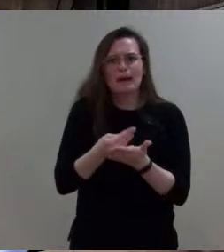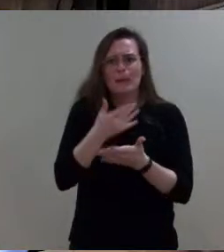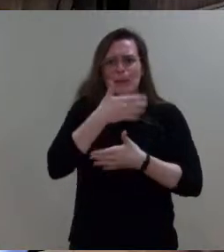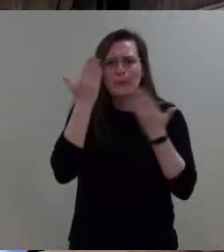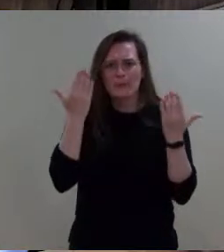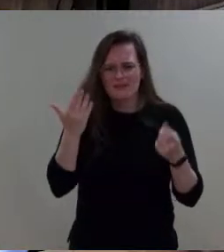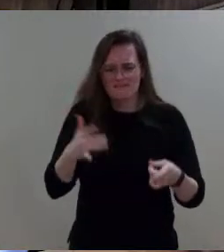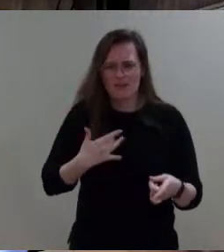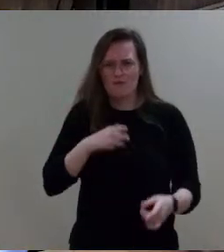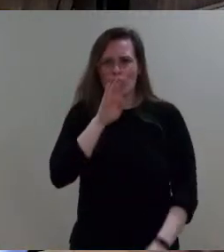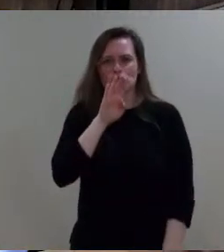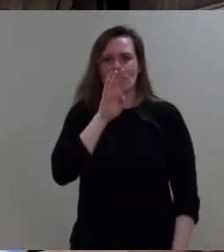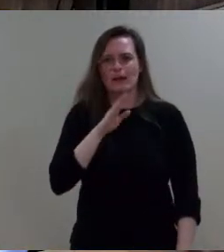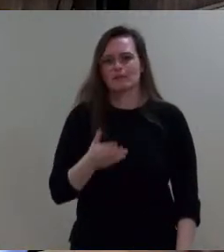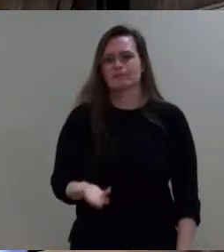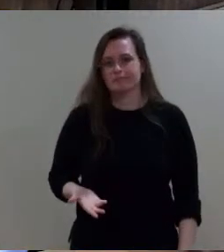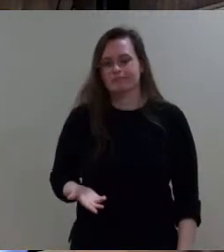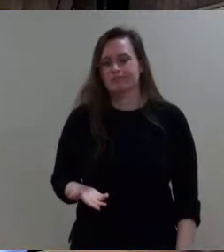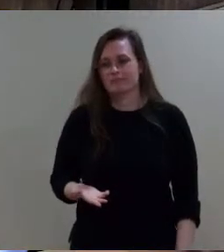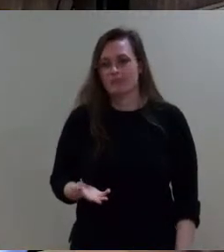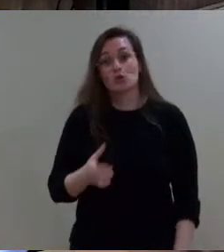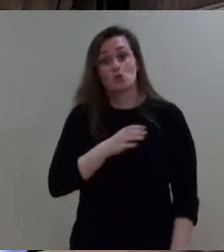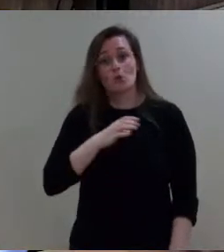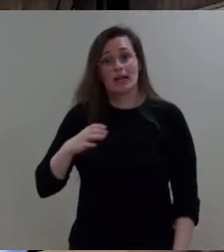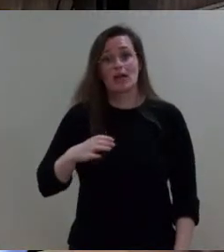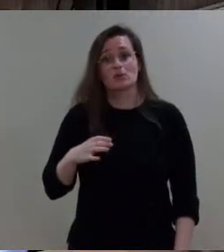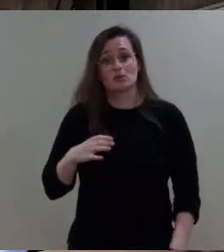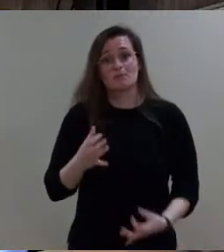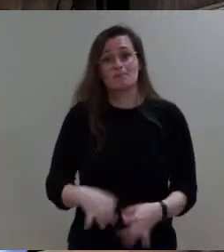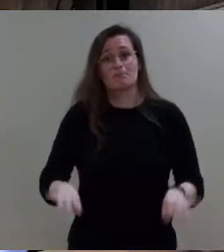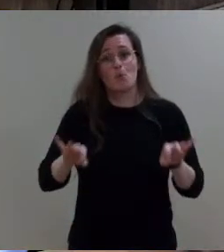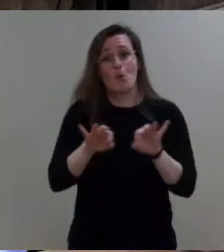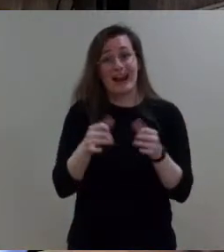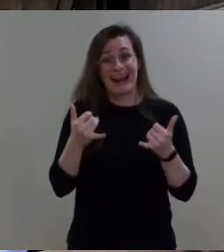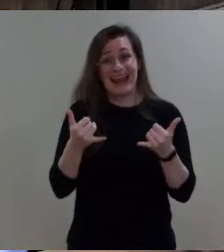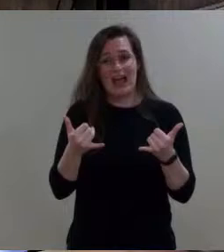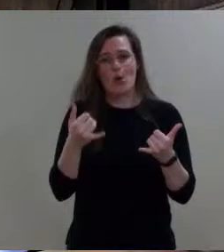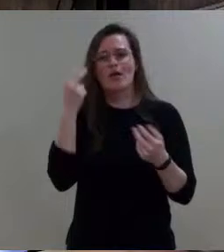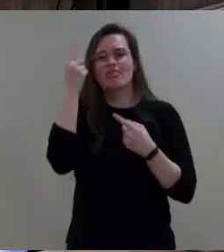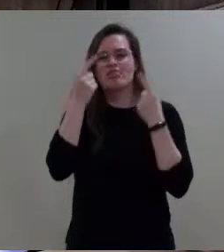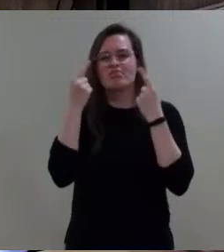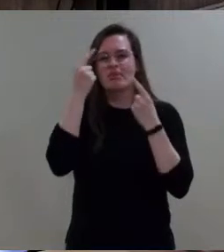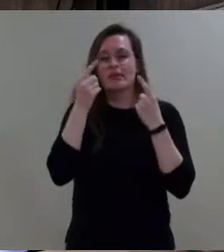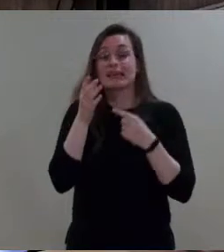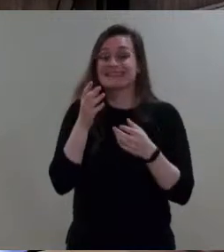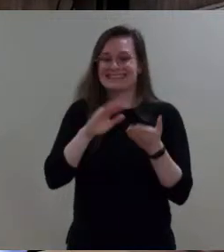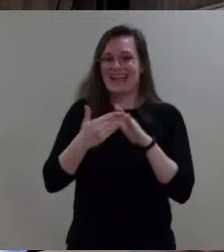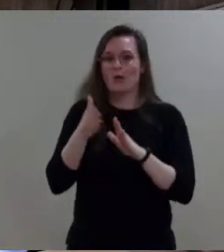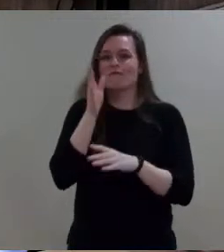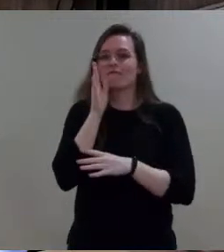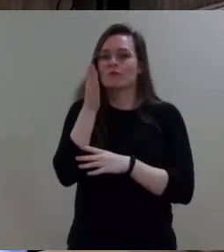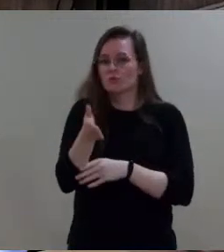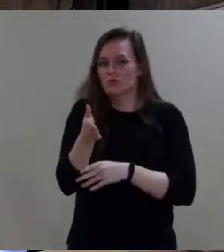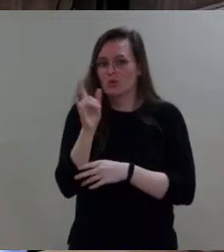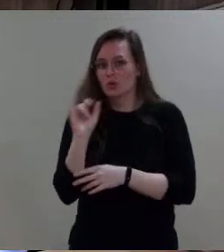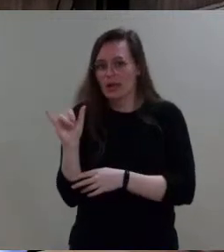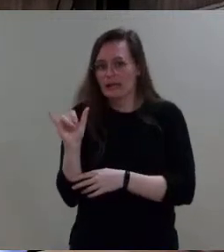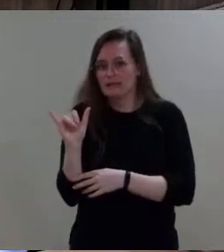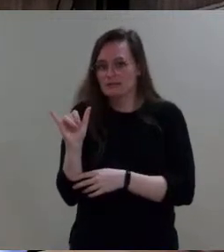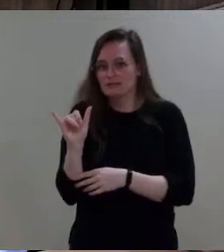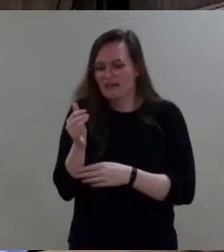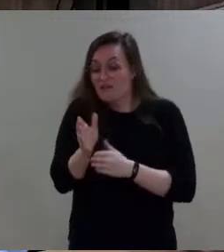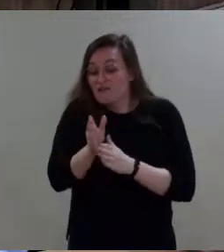think as council around this table, we need to look at the future of our town and not what's going to happen within the next year or so with an